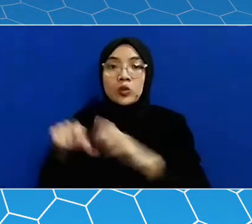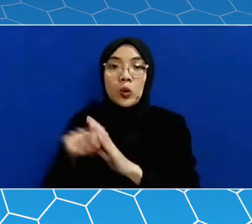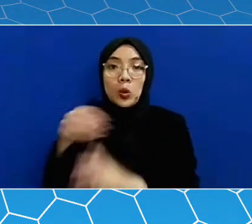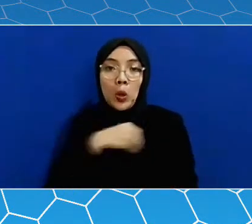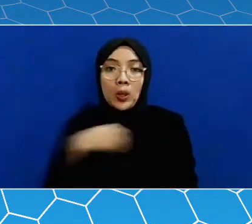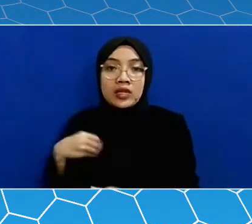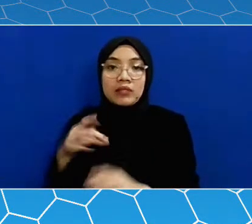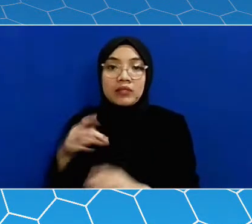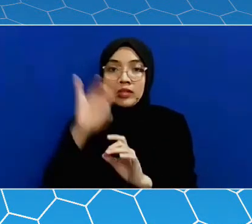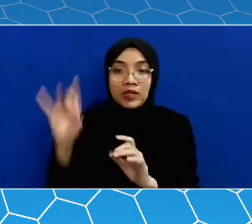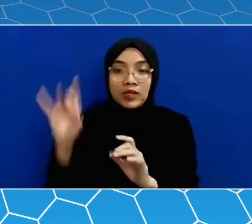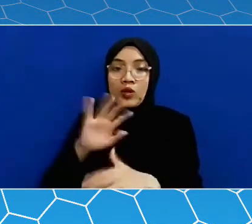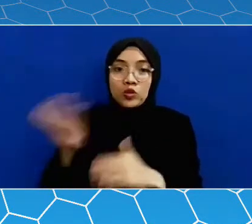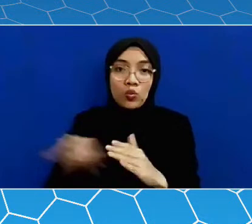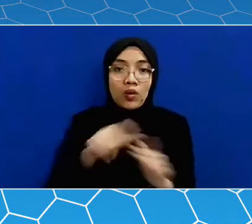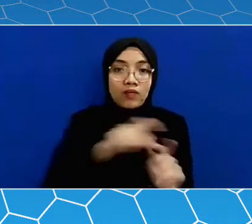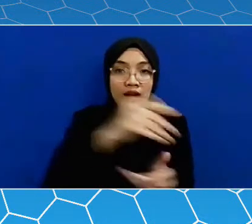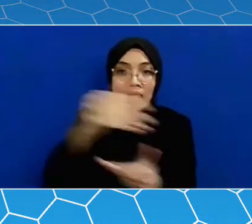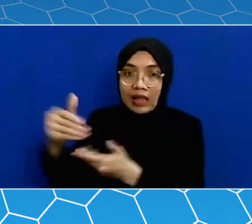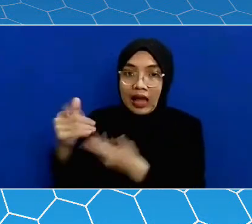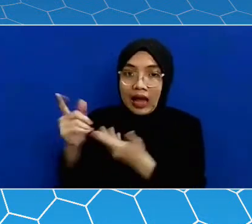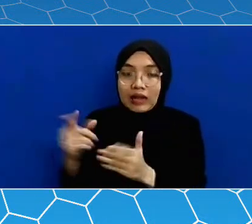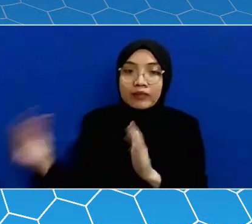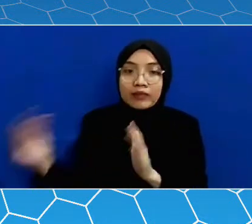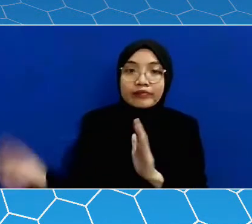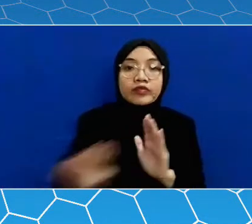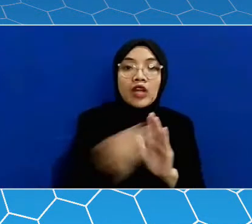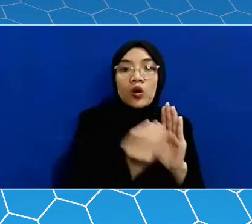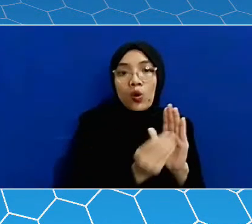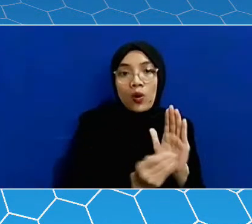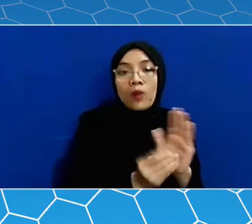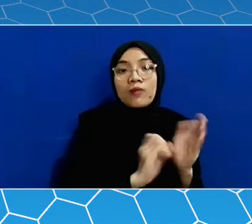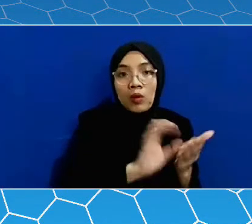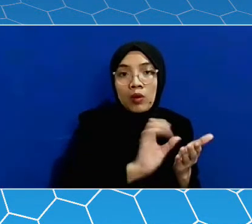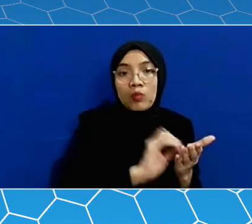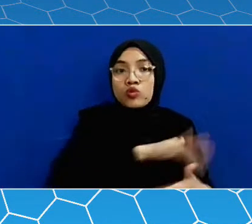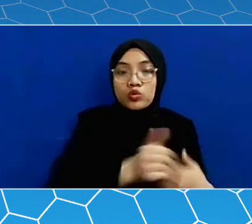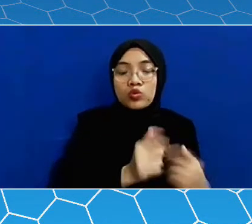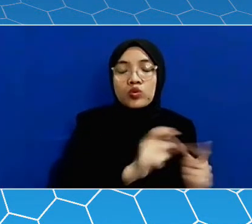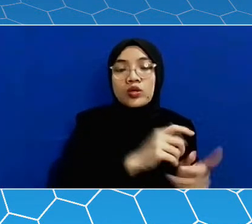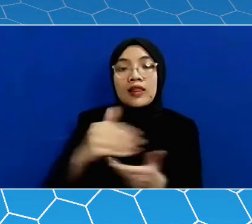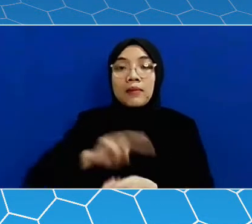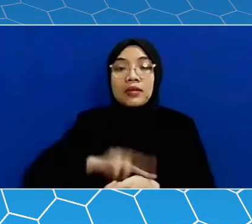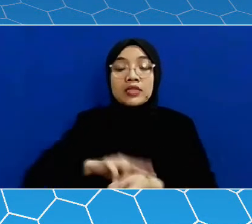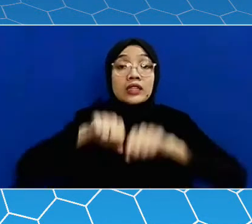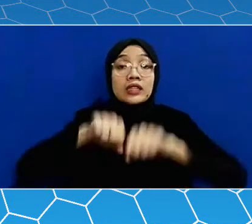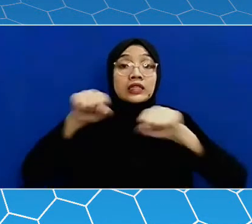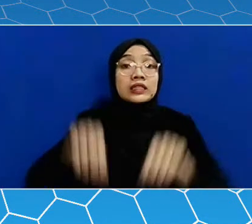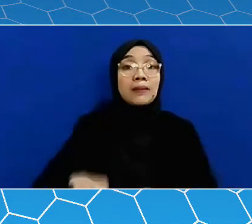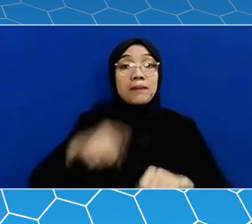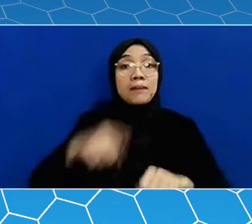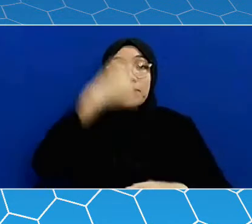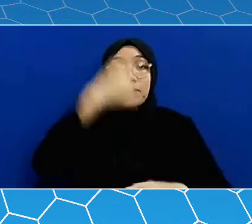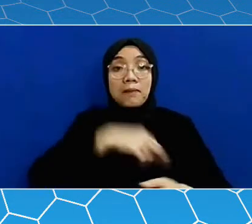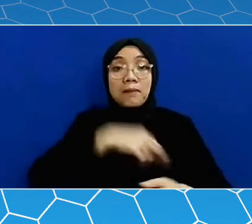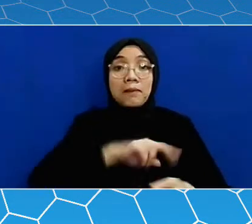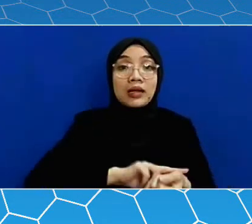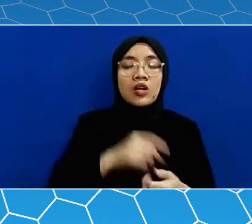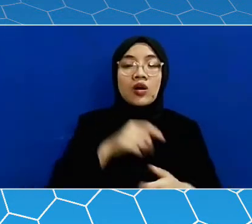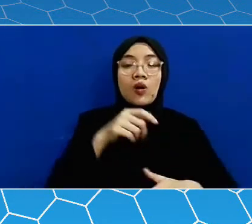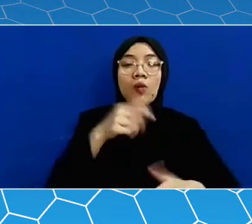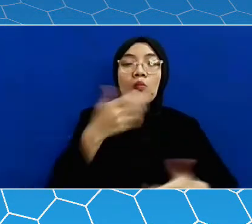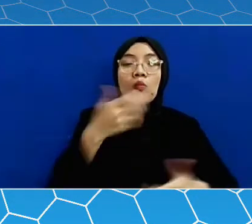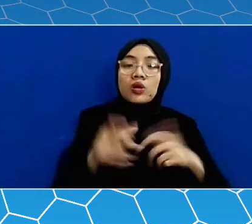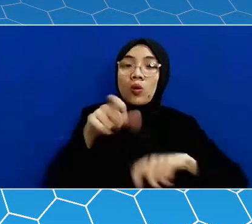patient-recorded data. The patient system allows people to access key data for diabetes. It's color-coded according